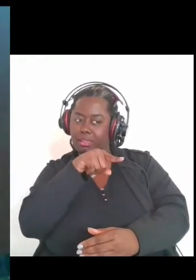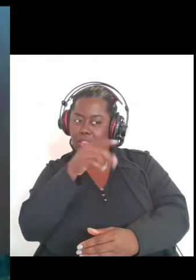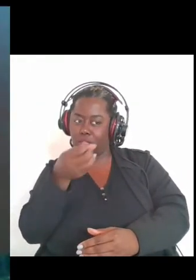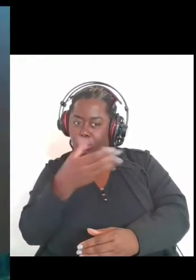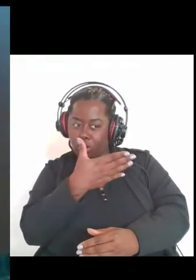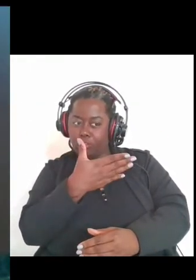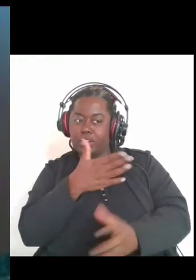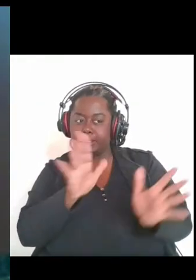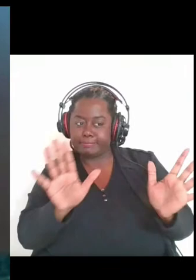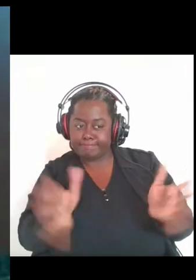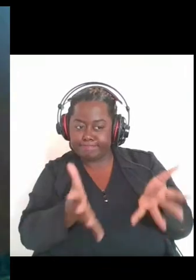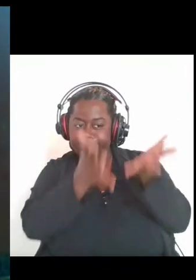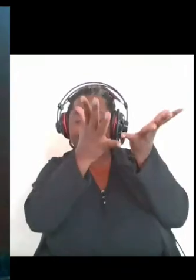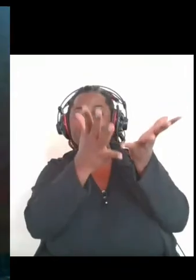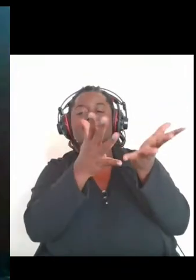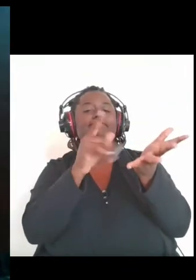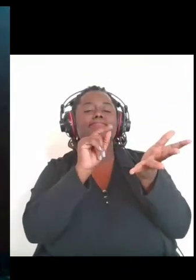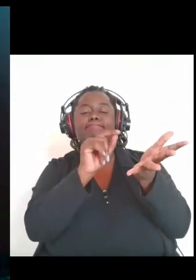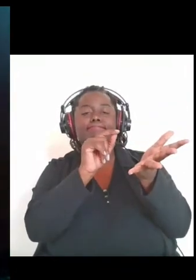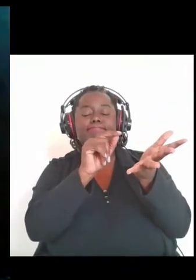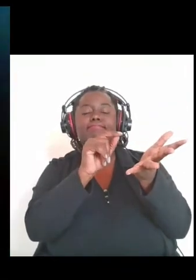initiative that